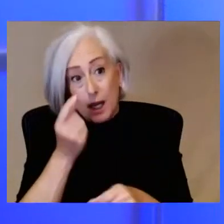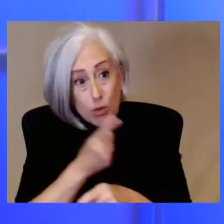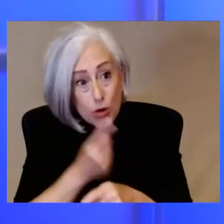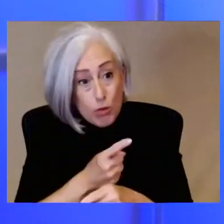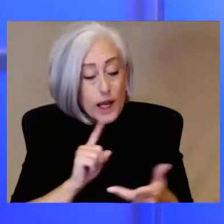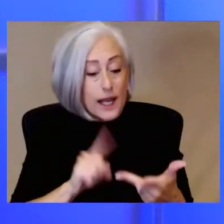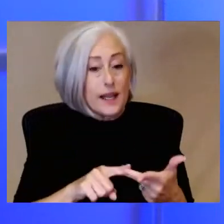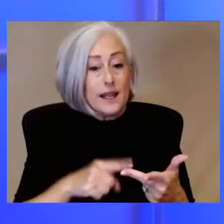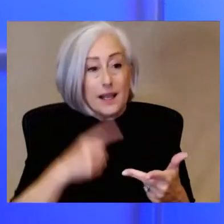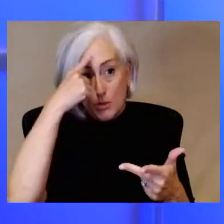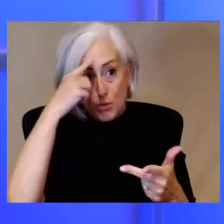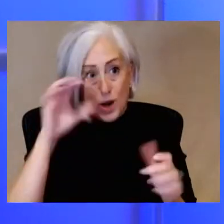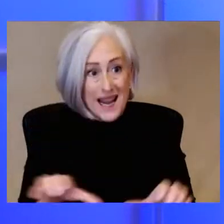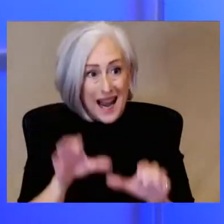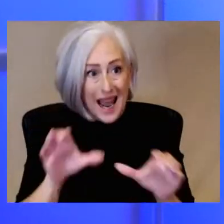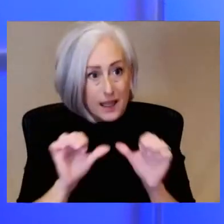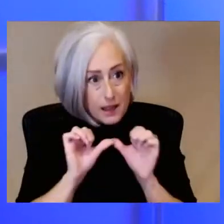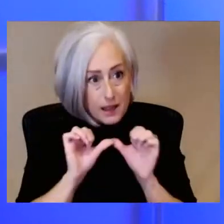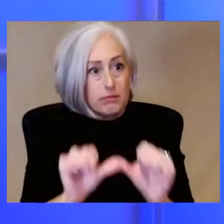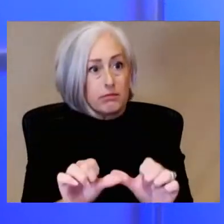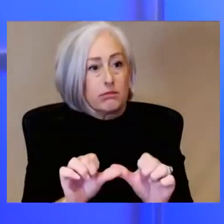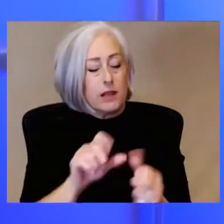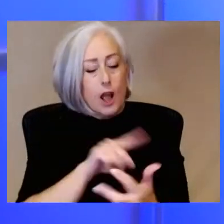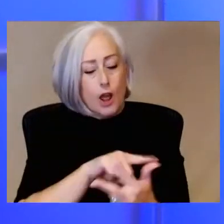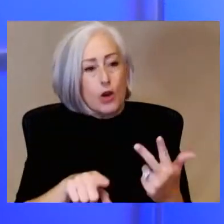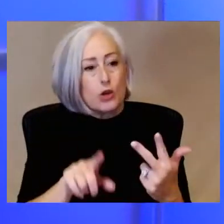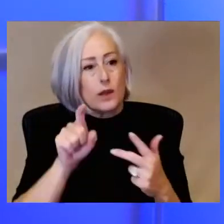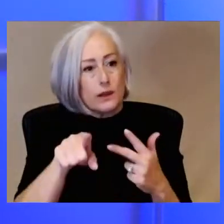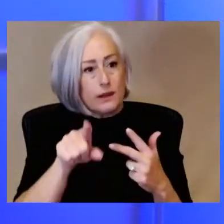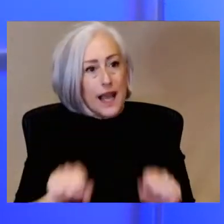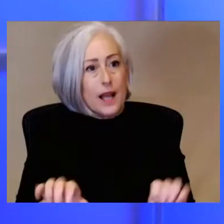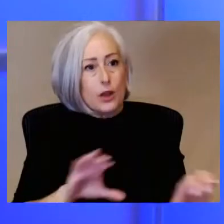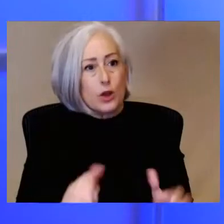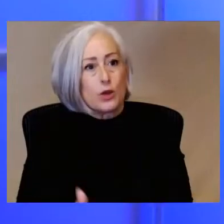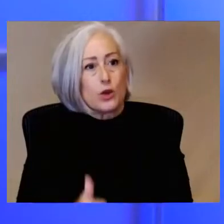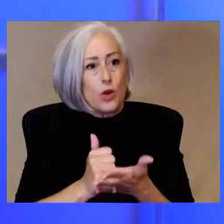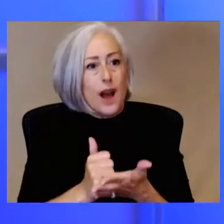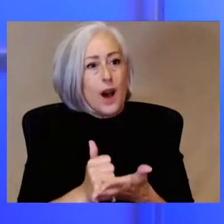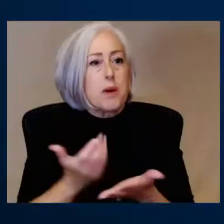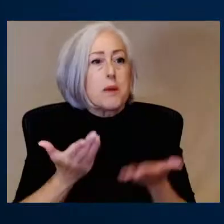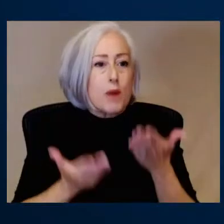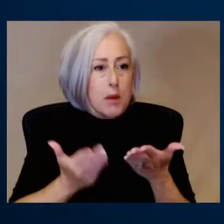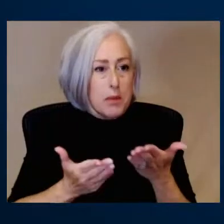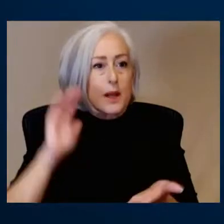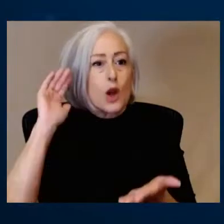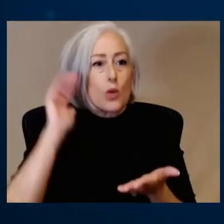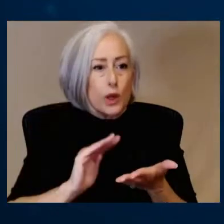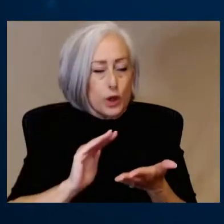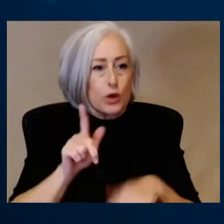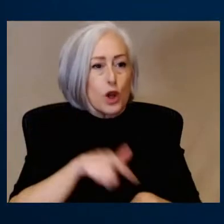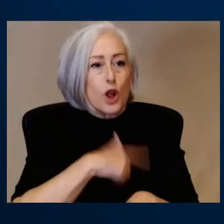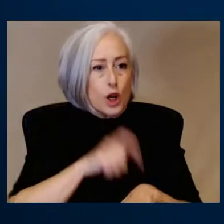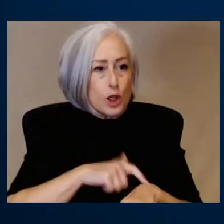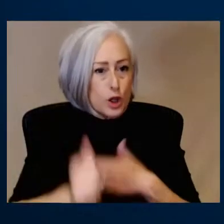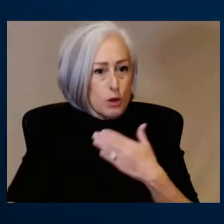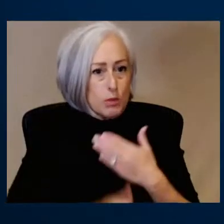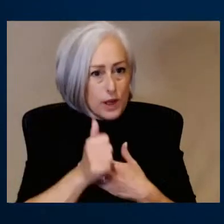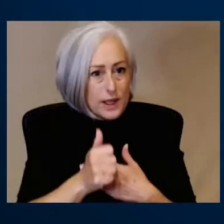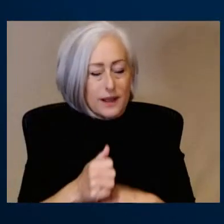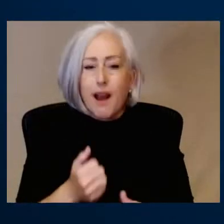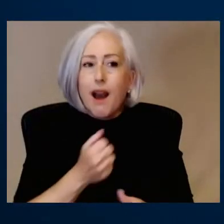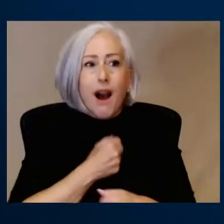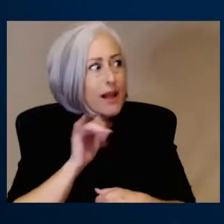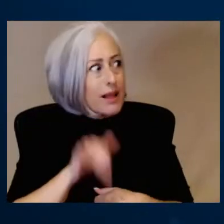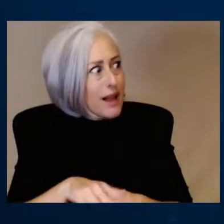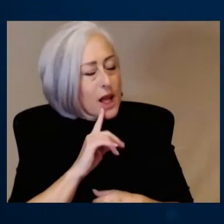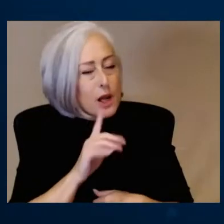do that will likely reduce the long-term risk. I love this program. I bet we could go on for a very long time